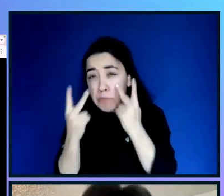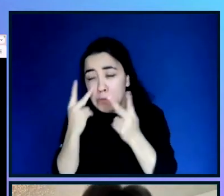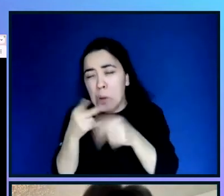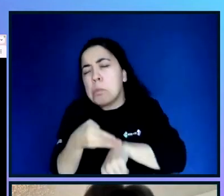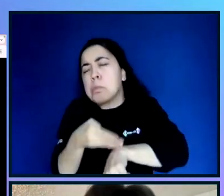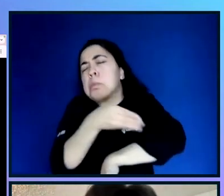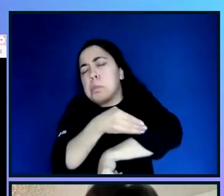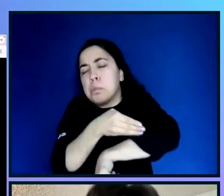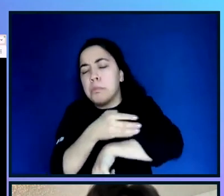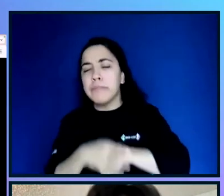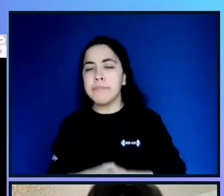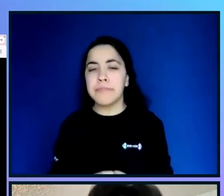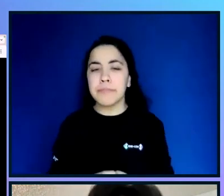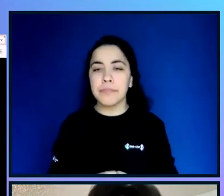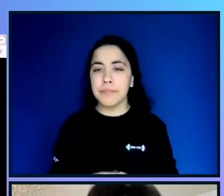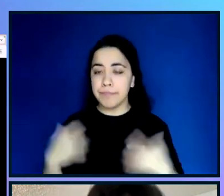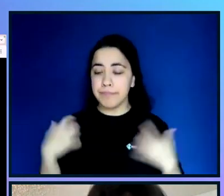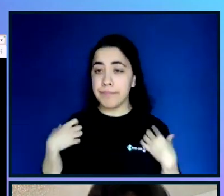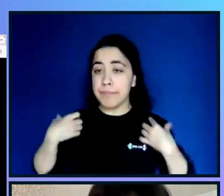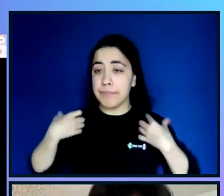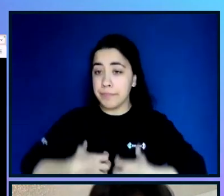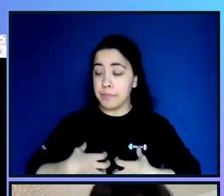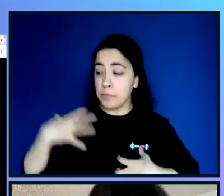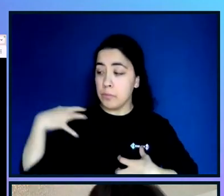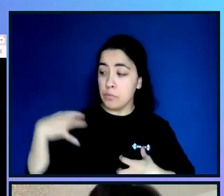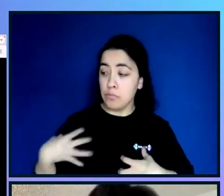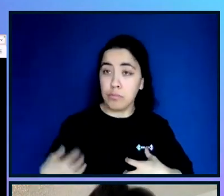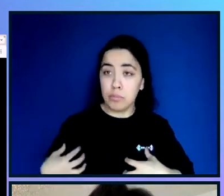large graphic cardigan. Behind me are some